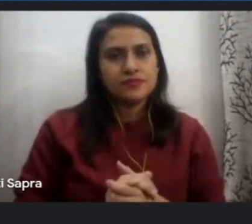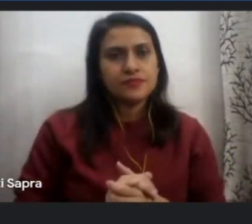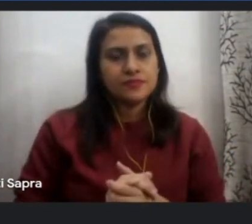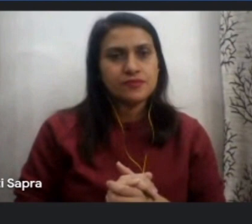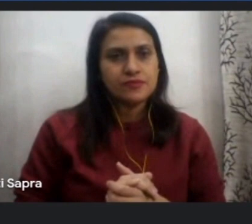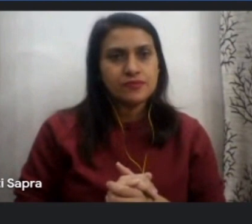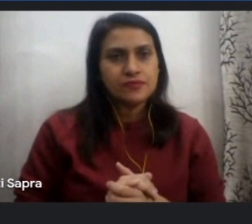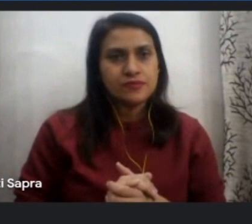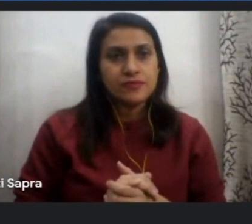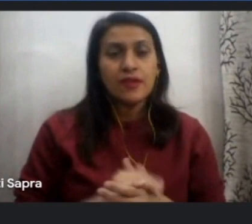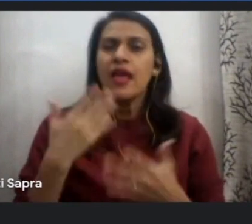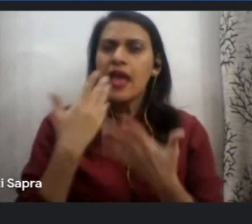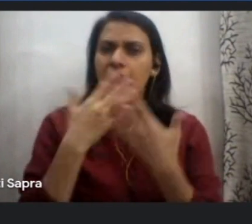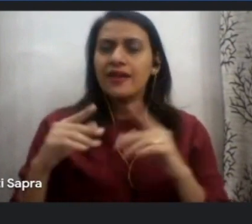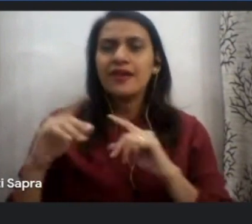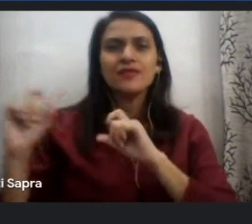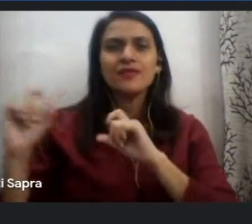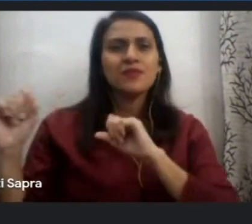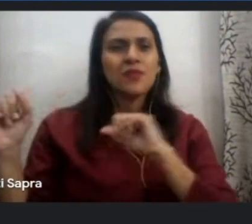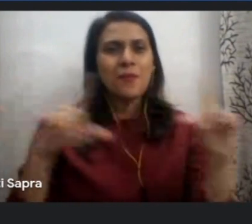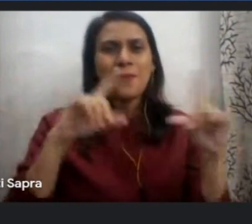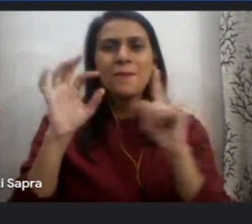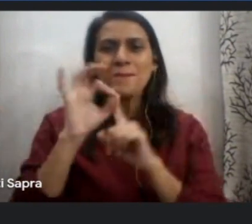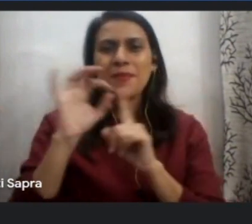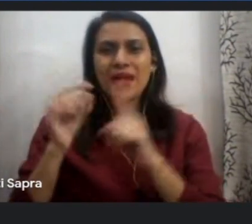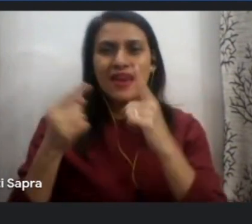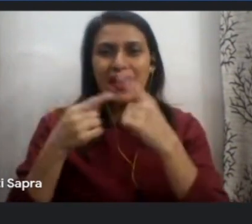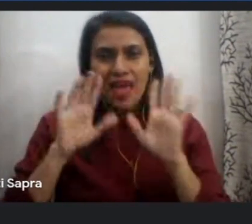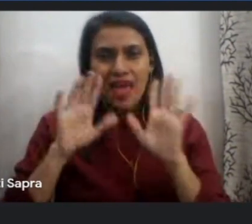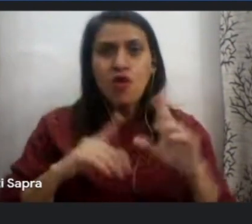images, we'll try to describe that as well for you all.